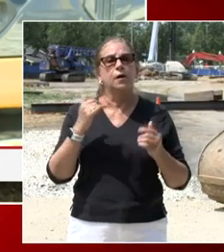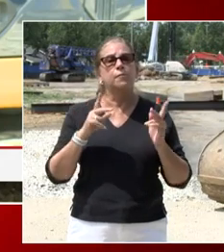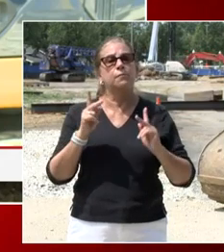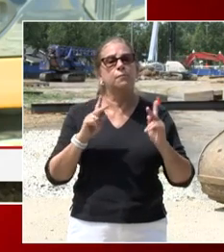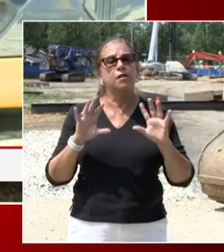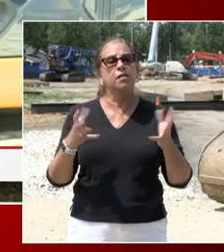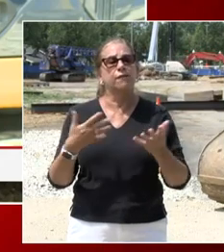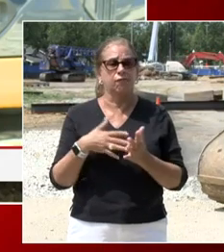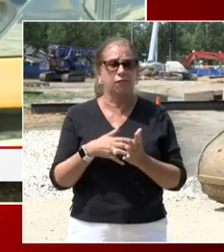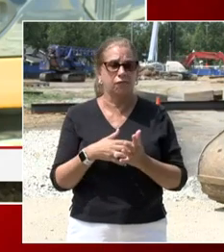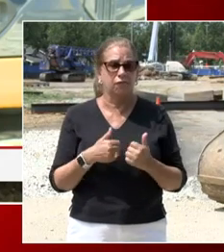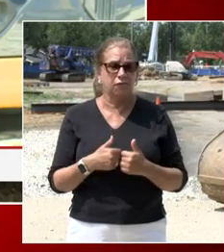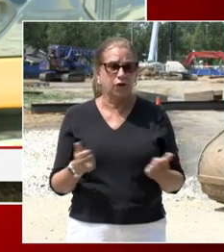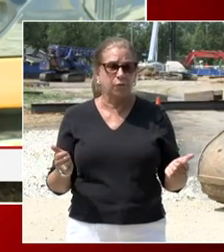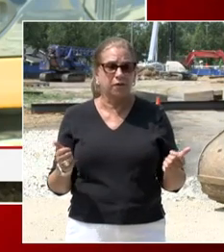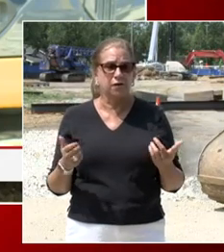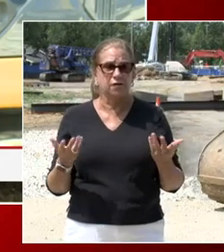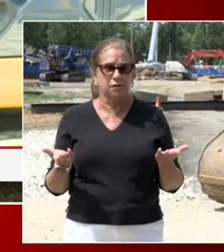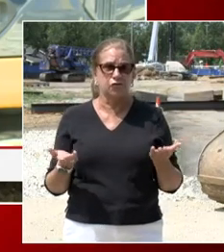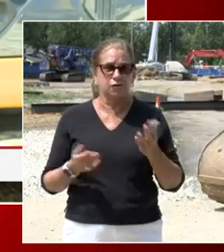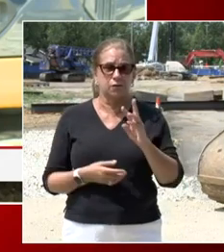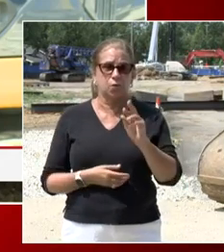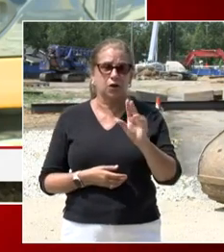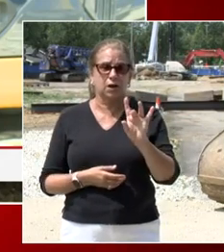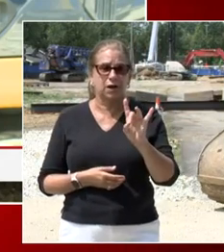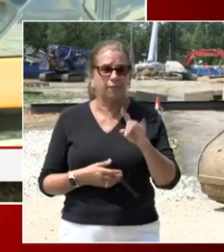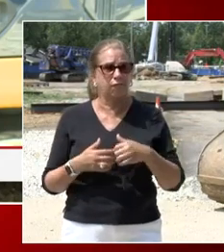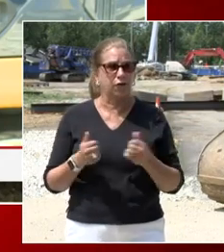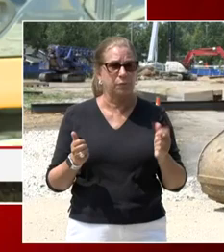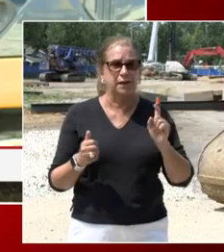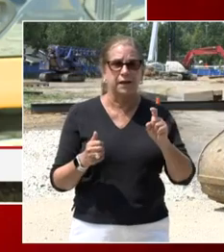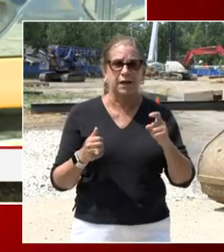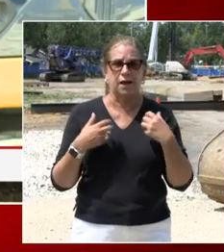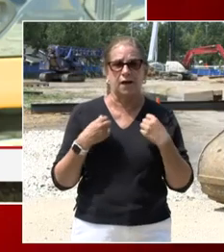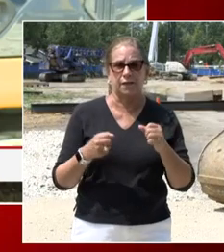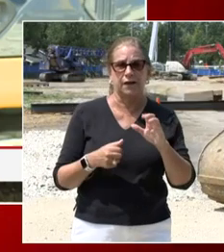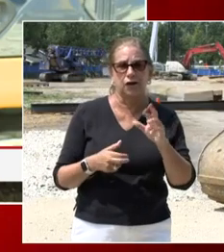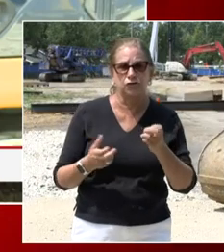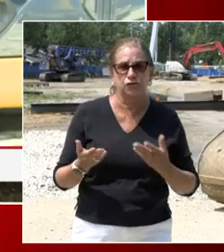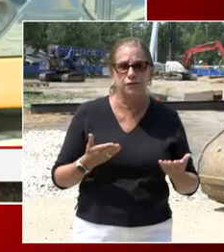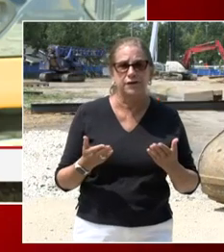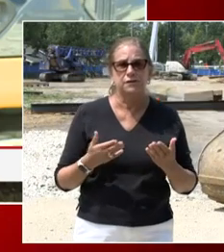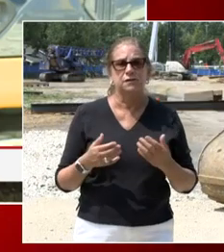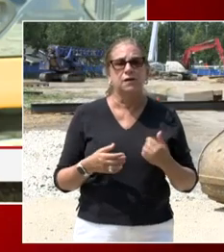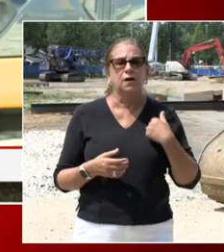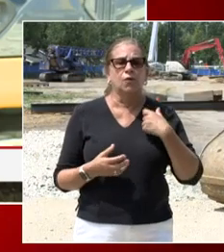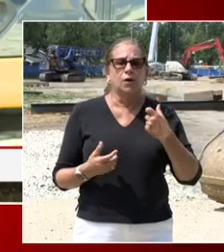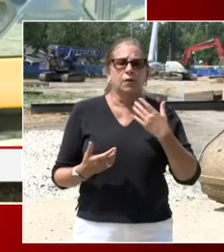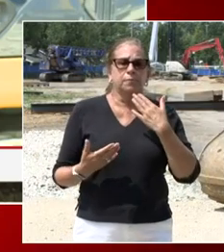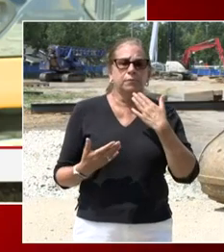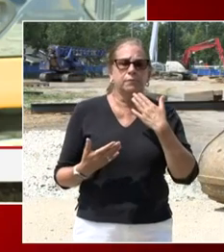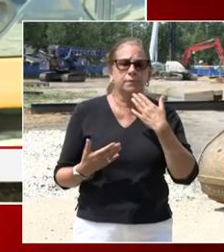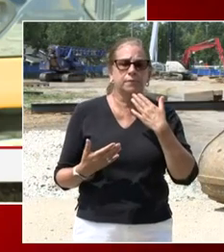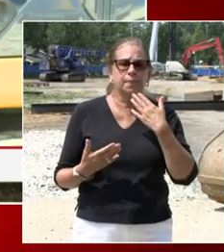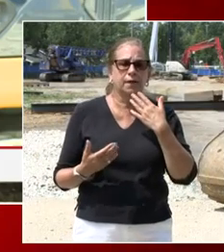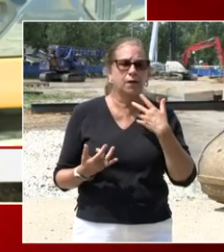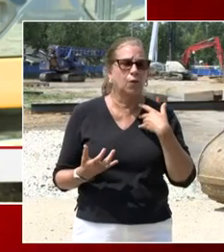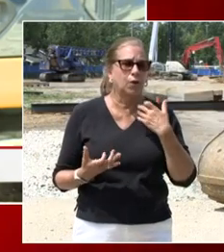addition to thanking the current leadership, I want to also say thanks to Don Blanchard. Don has been